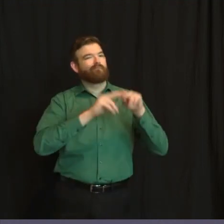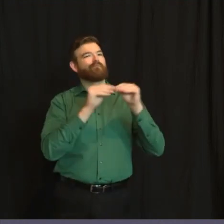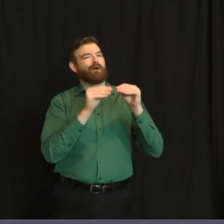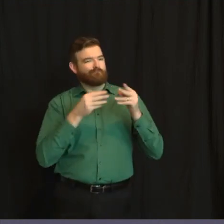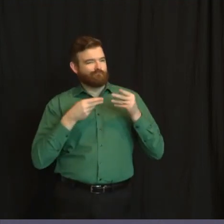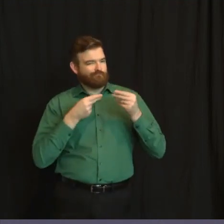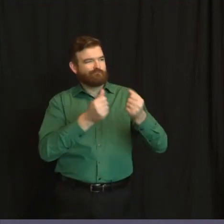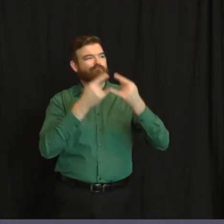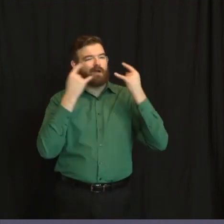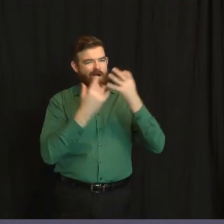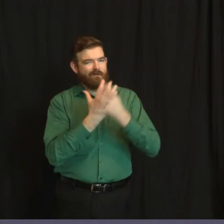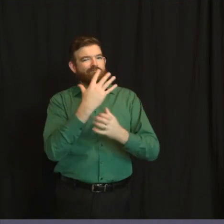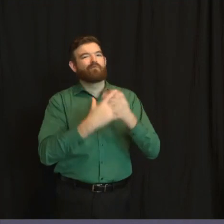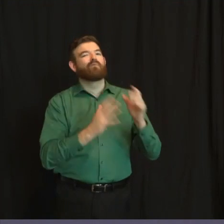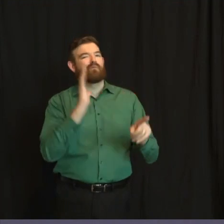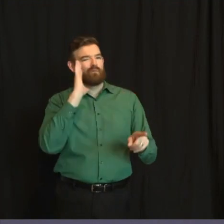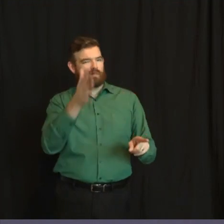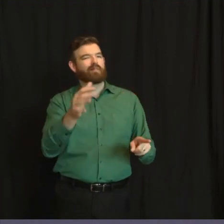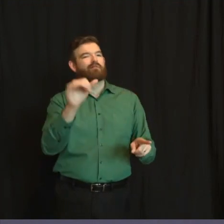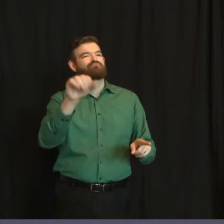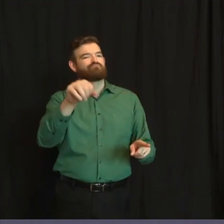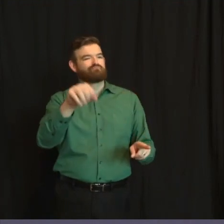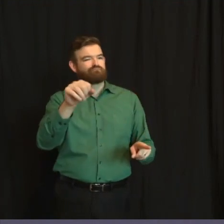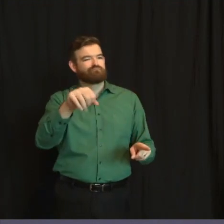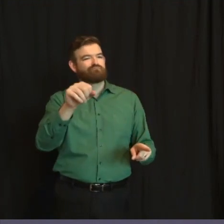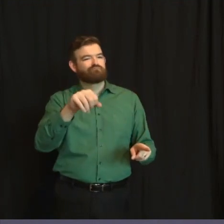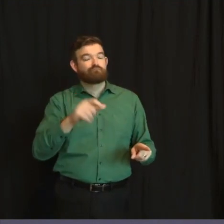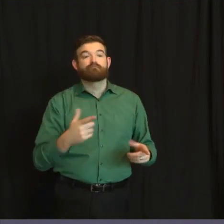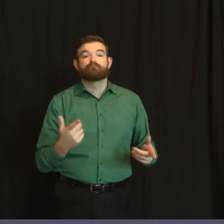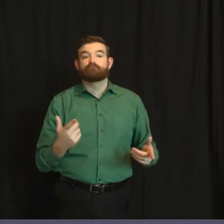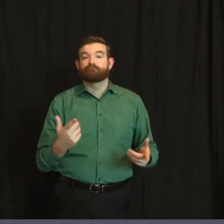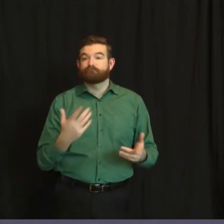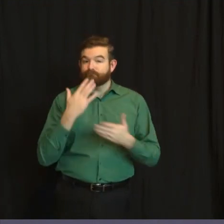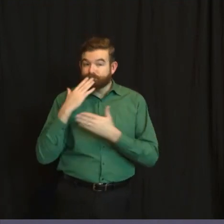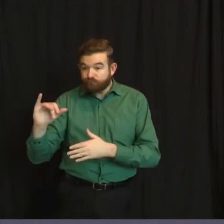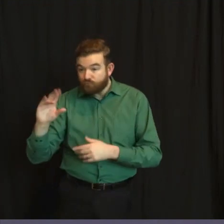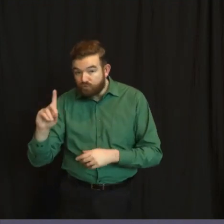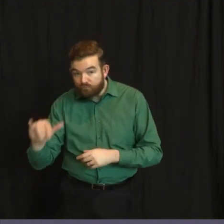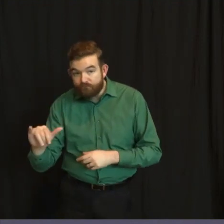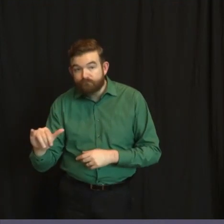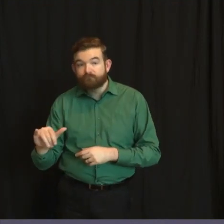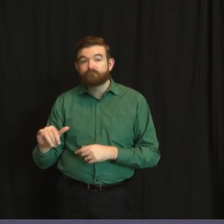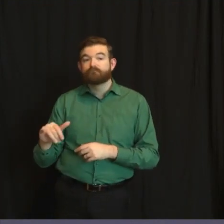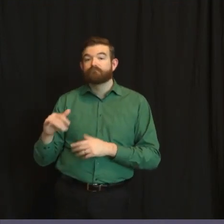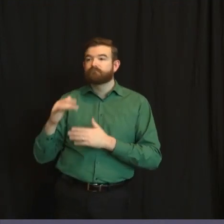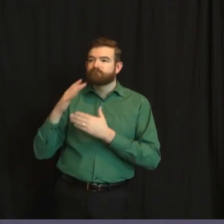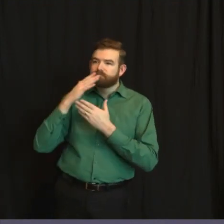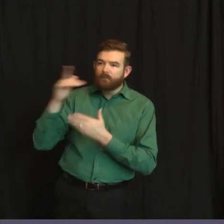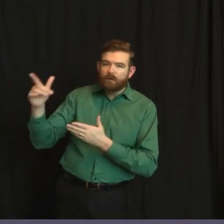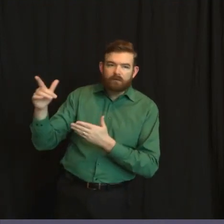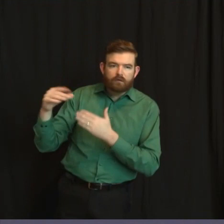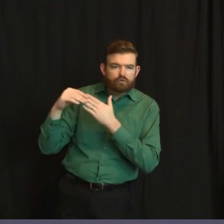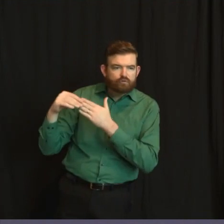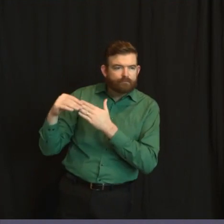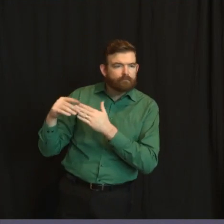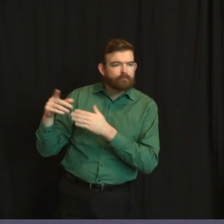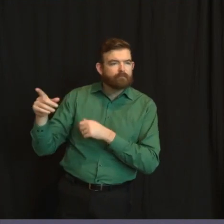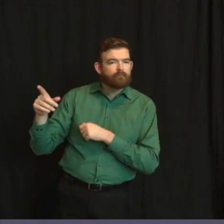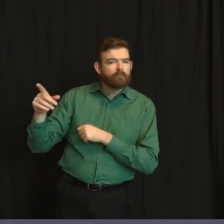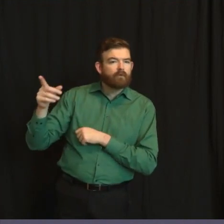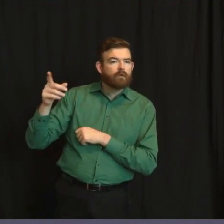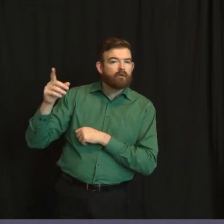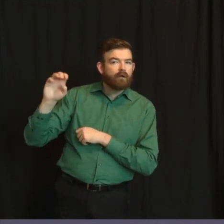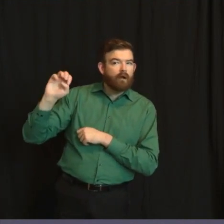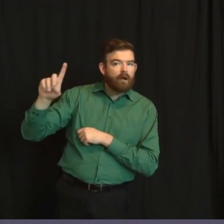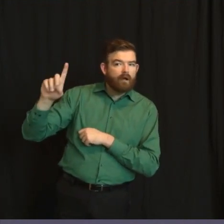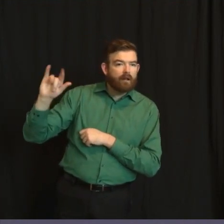period. I want to thank Commissioner Judy Persicelli for all of her extraordinary leadership. Dr. Ed Lifshitz, thank you so